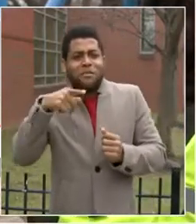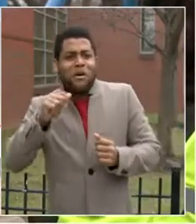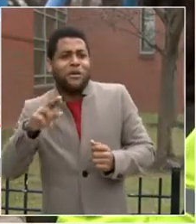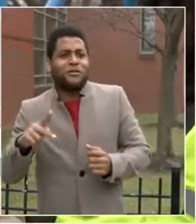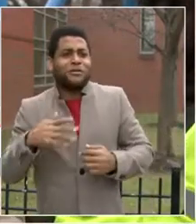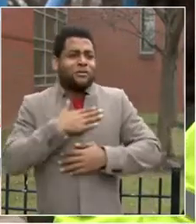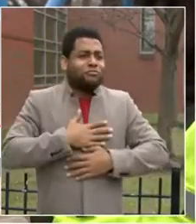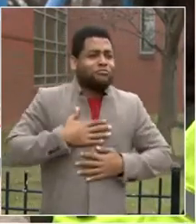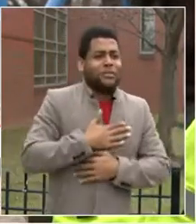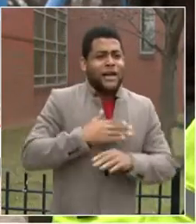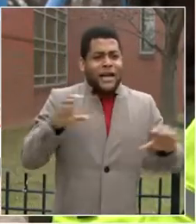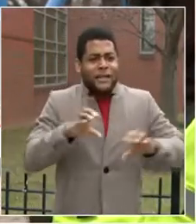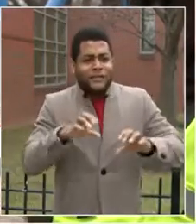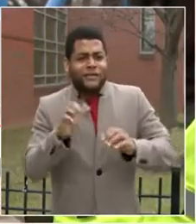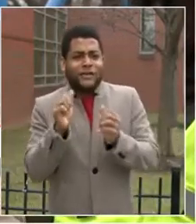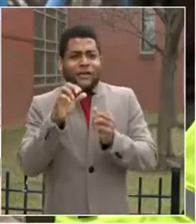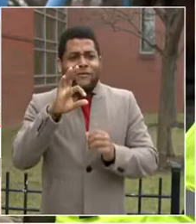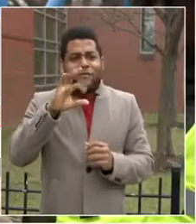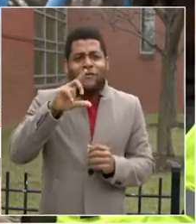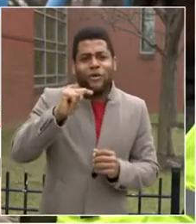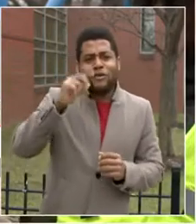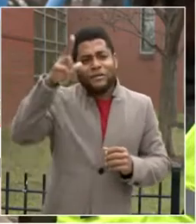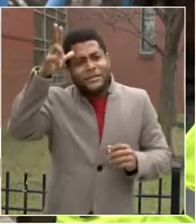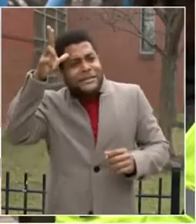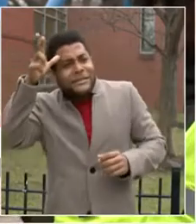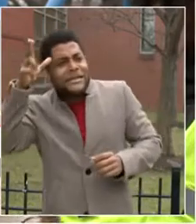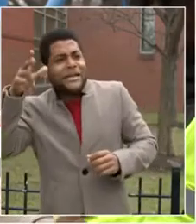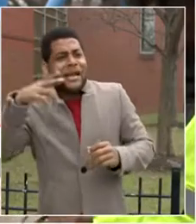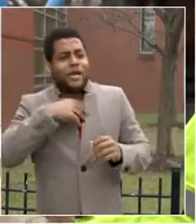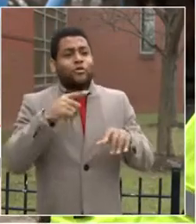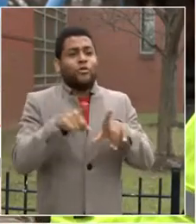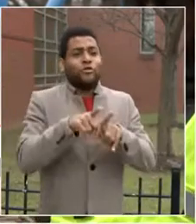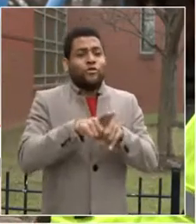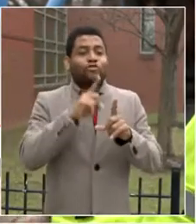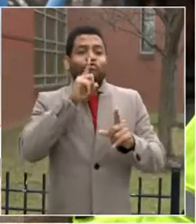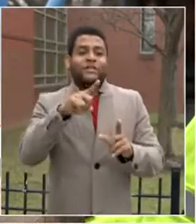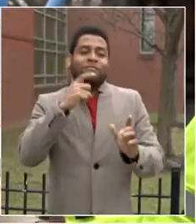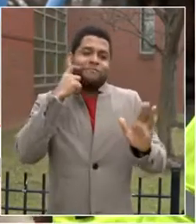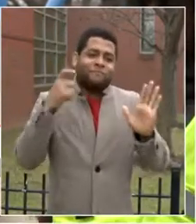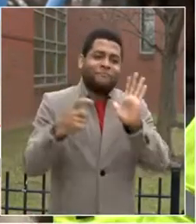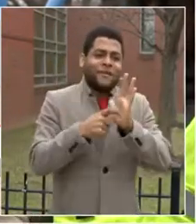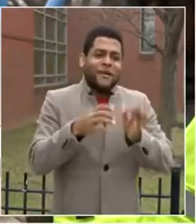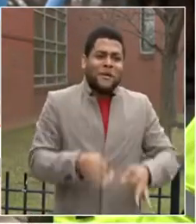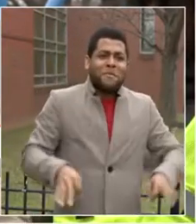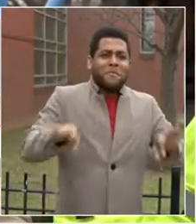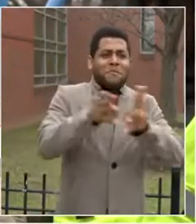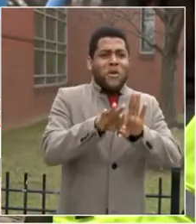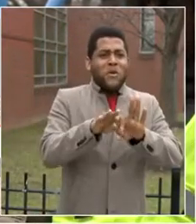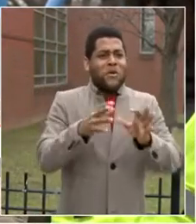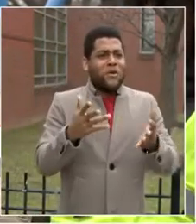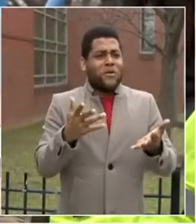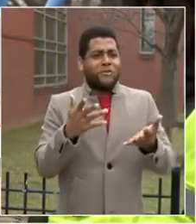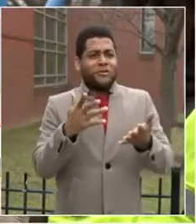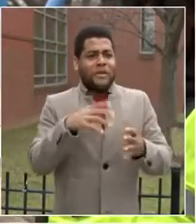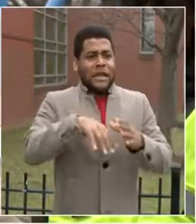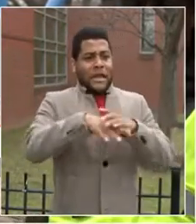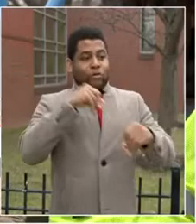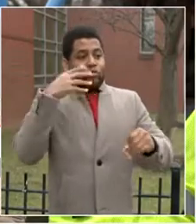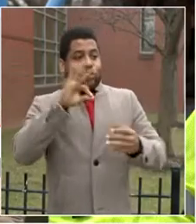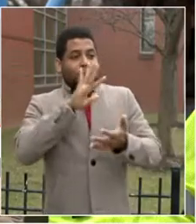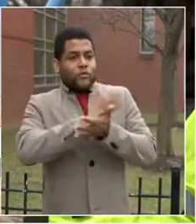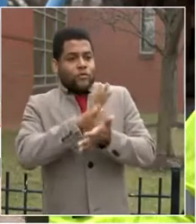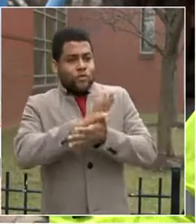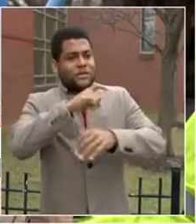Fort Lincoln and at Taft Field, so I recognized the value of what programming and what robust out-of-school time offerings can do for